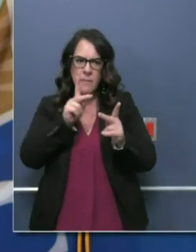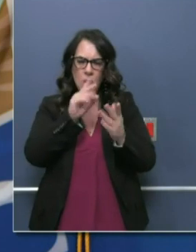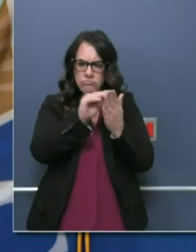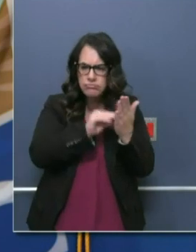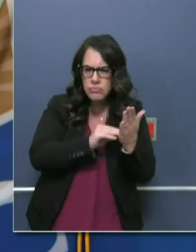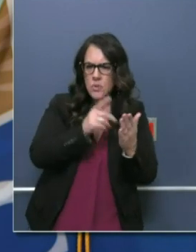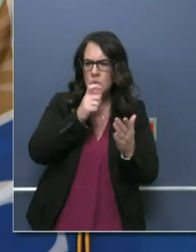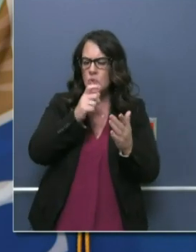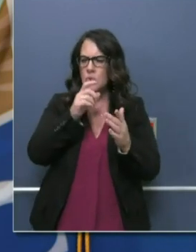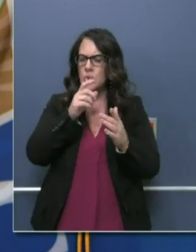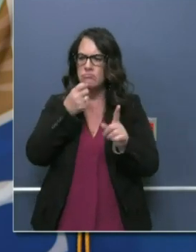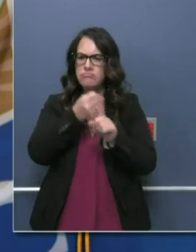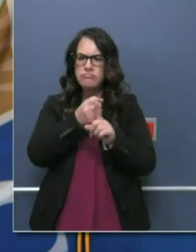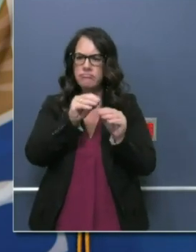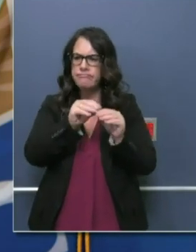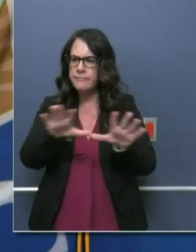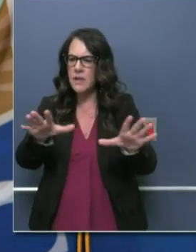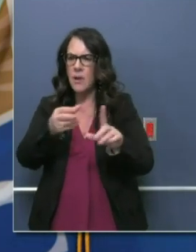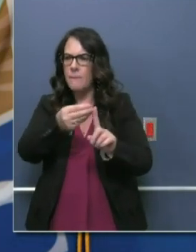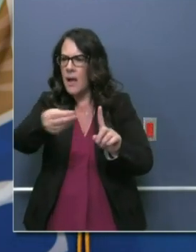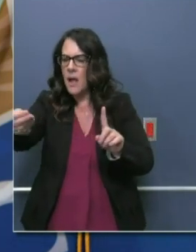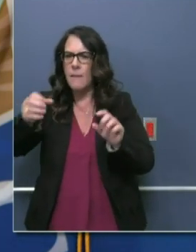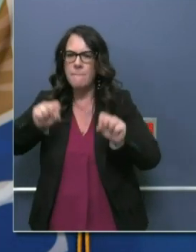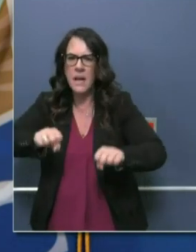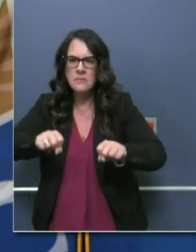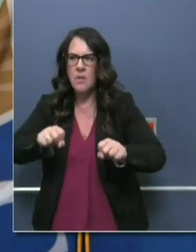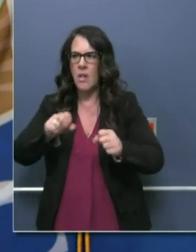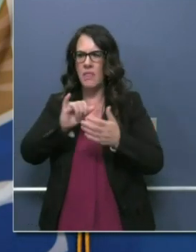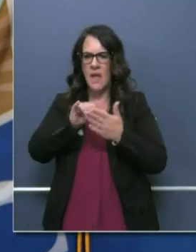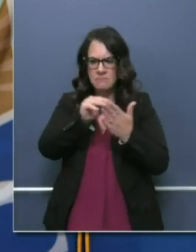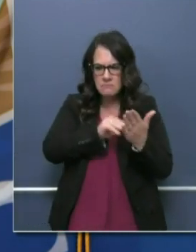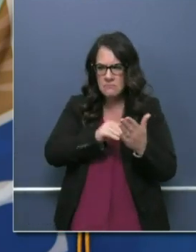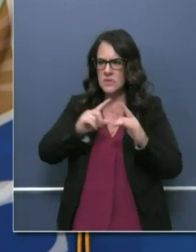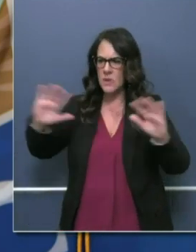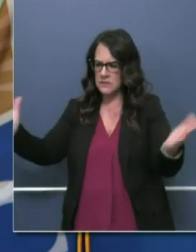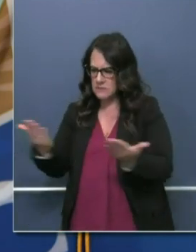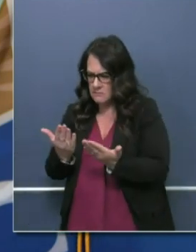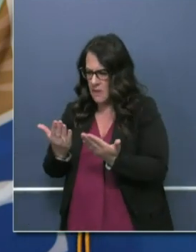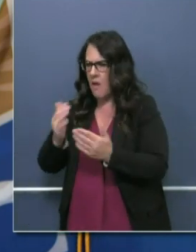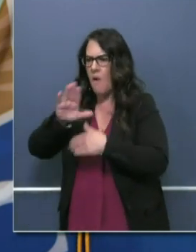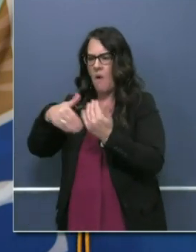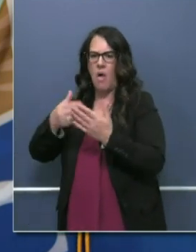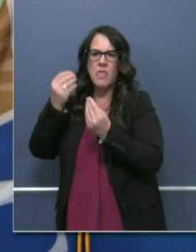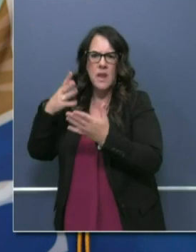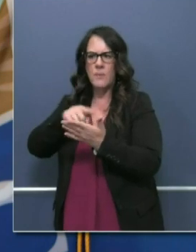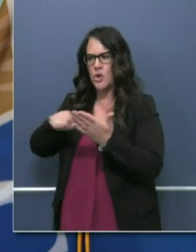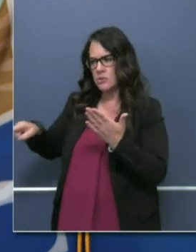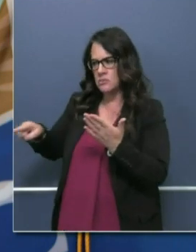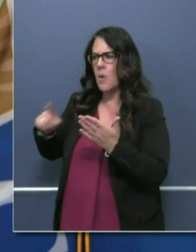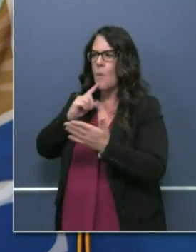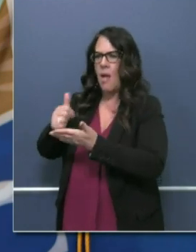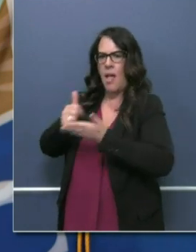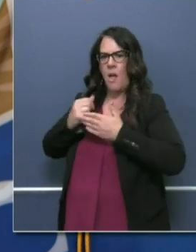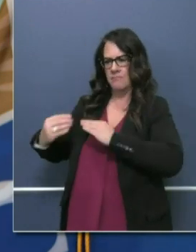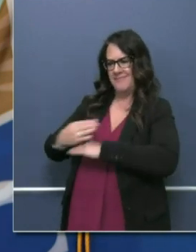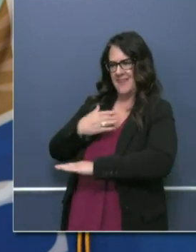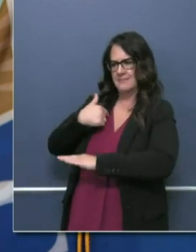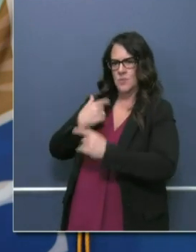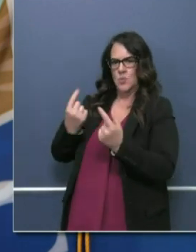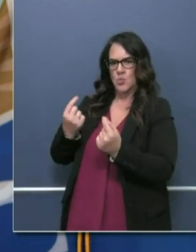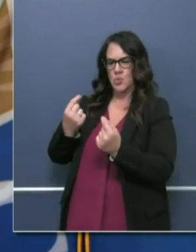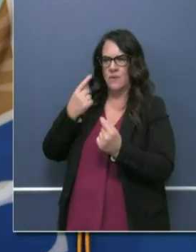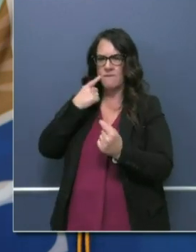on, and that's, again, incumbent in this next phase that it be the area of our focus. But the